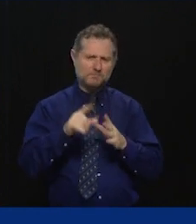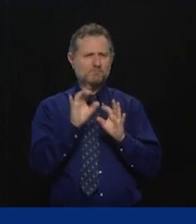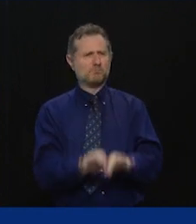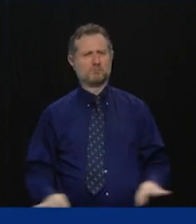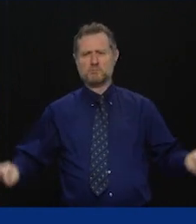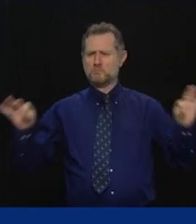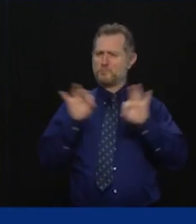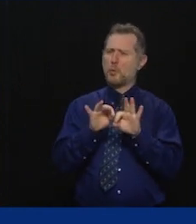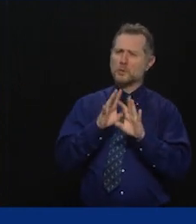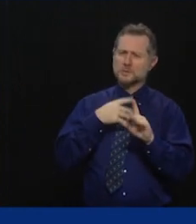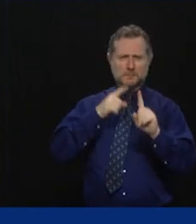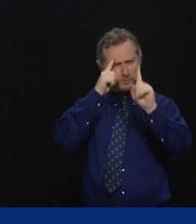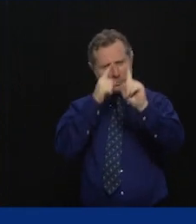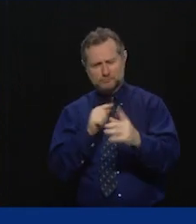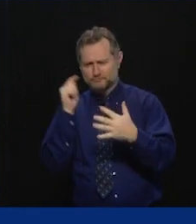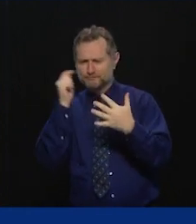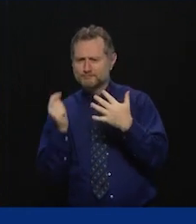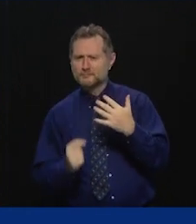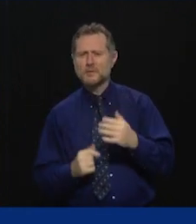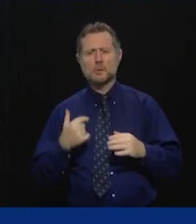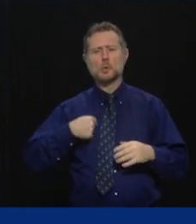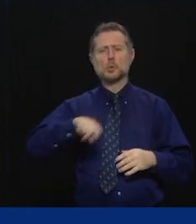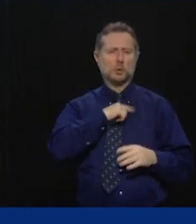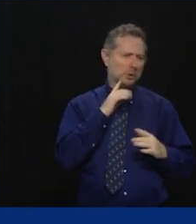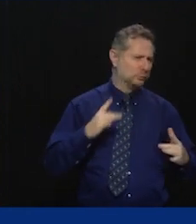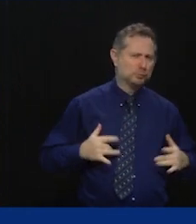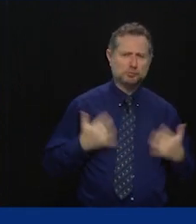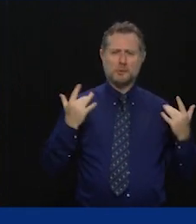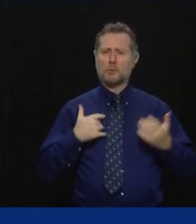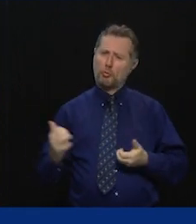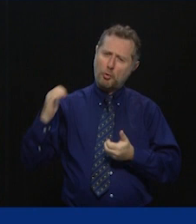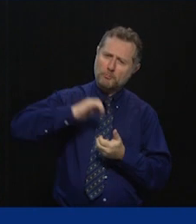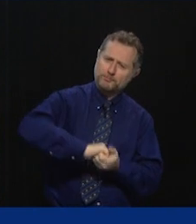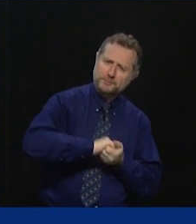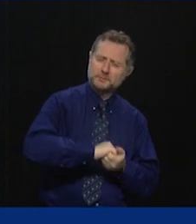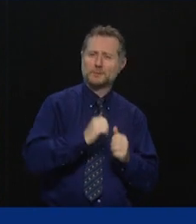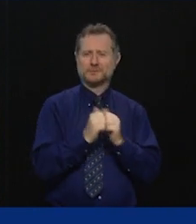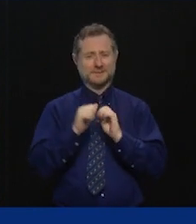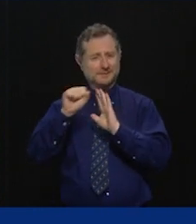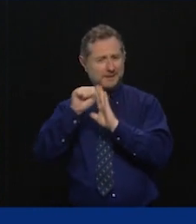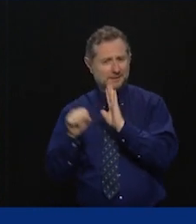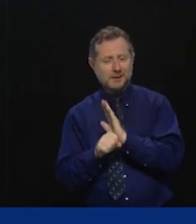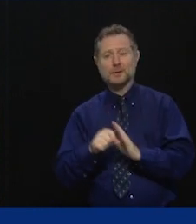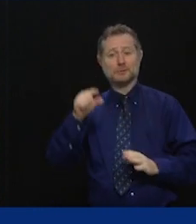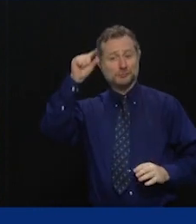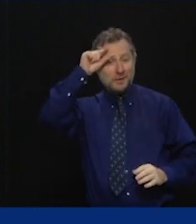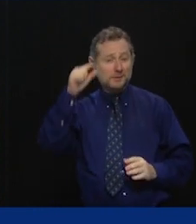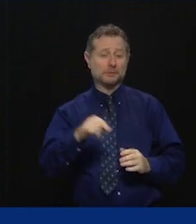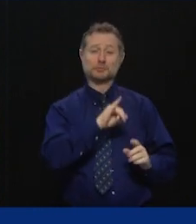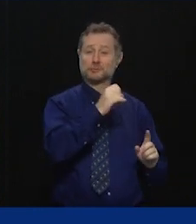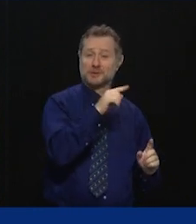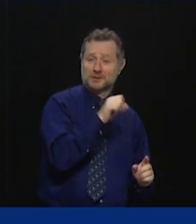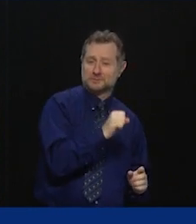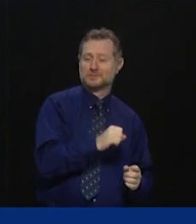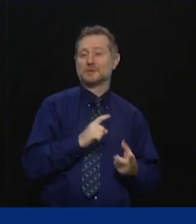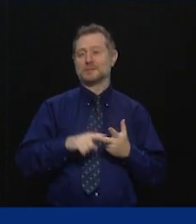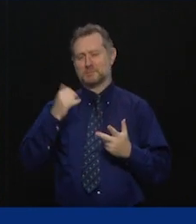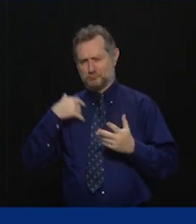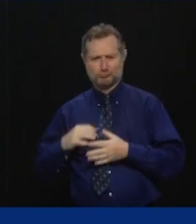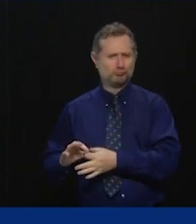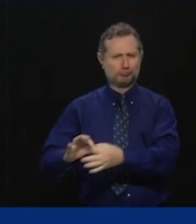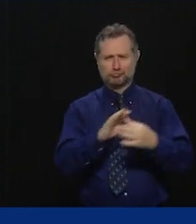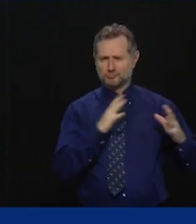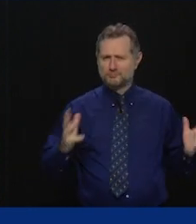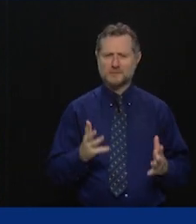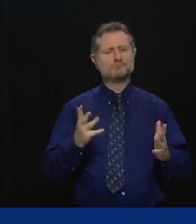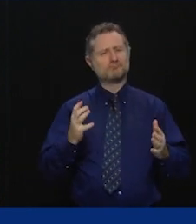initiative. And we are beyond excited to be partners with the state, the Giants, and the Jets to help promote the importance of vaccination to our New